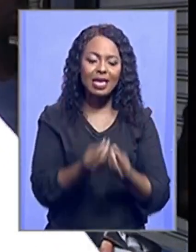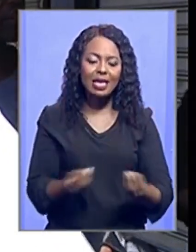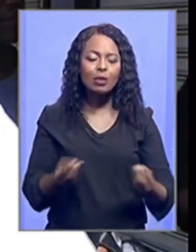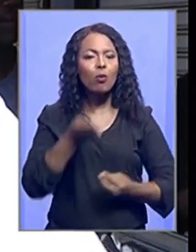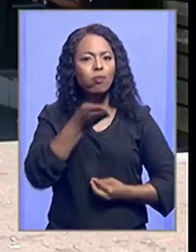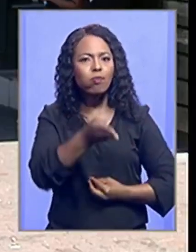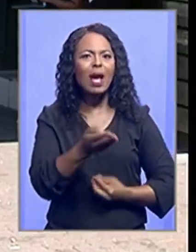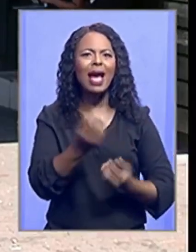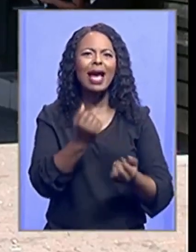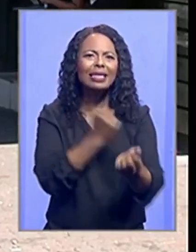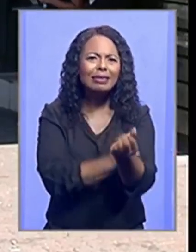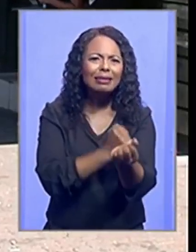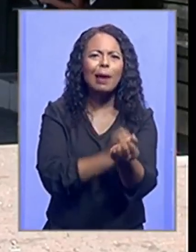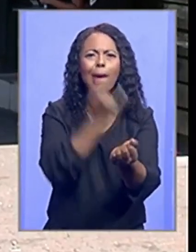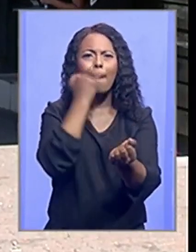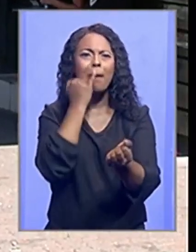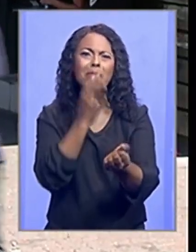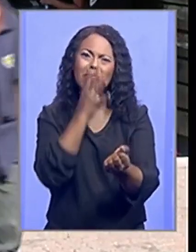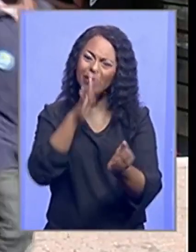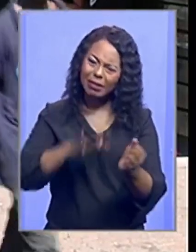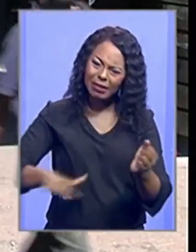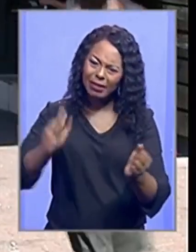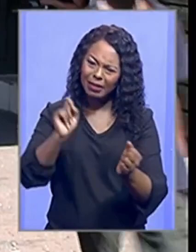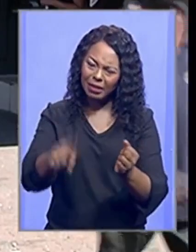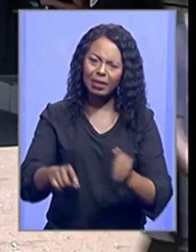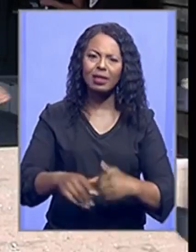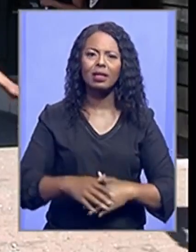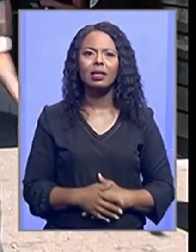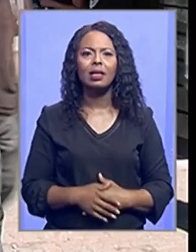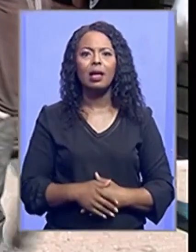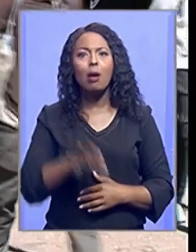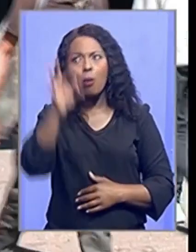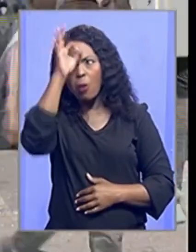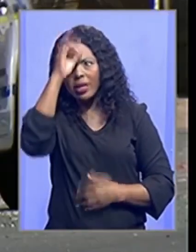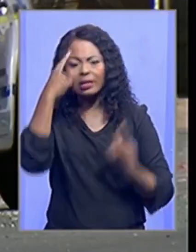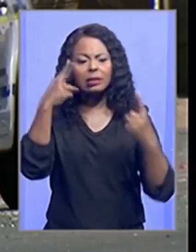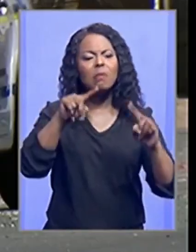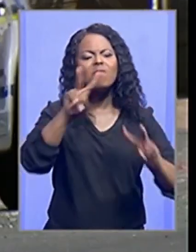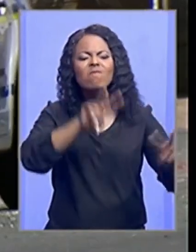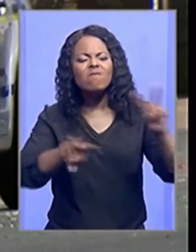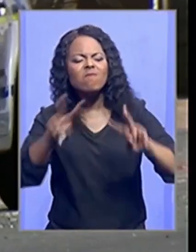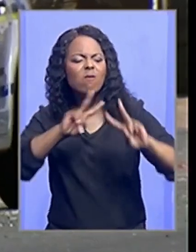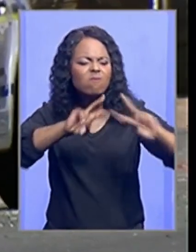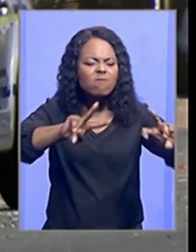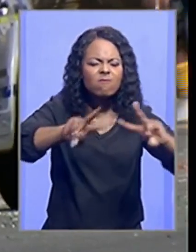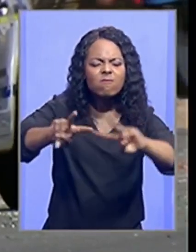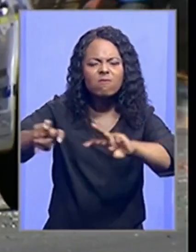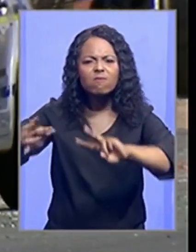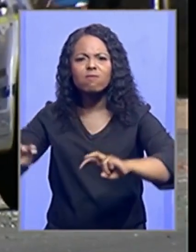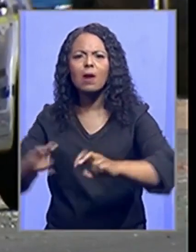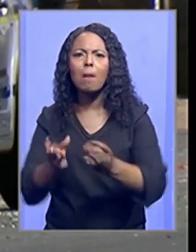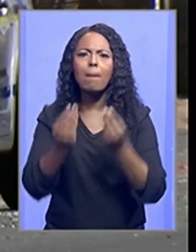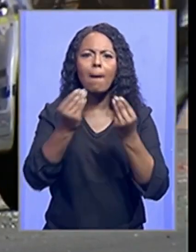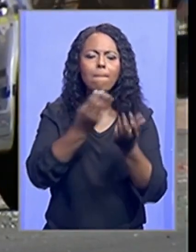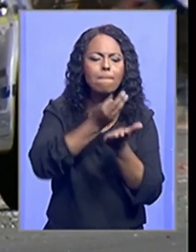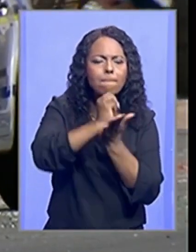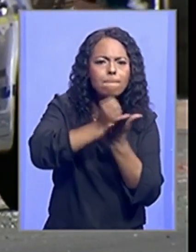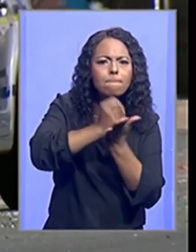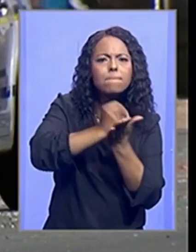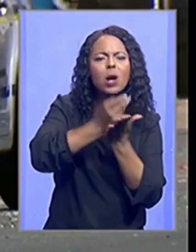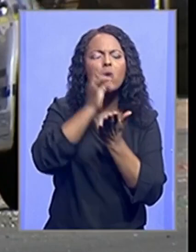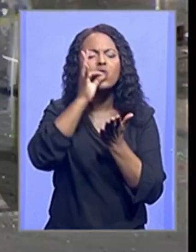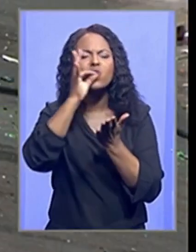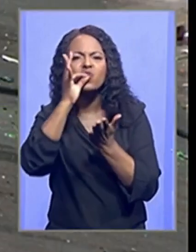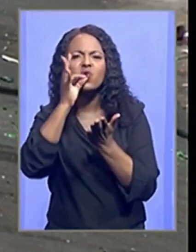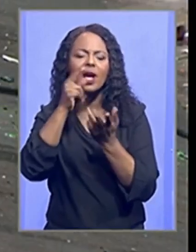going on and everything. Nakong ya letsholo la phenyekolla sepolesa se fumane bokgotokgotho ba tjhelete matekwane le phushwana e